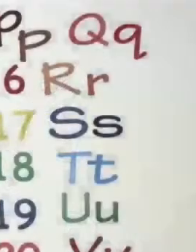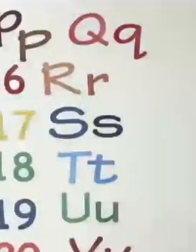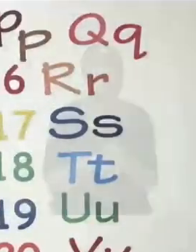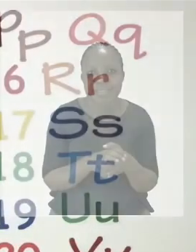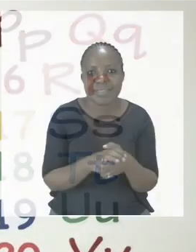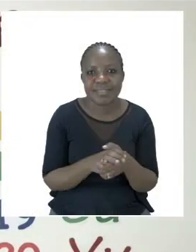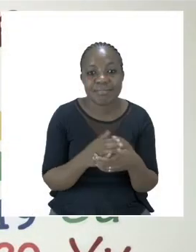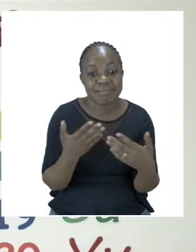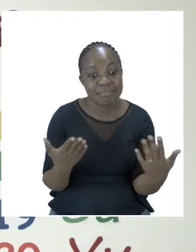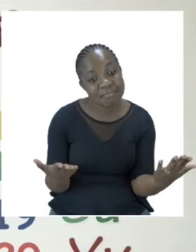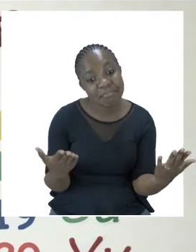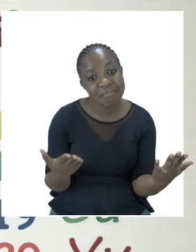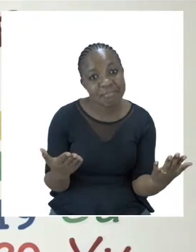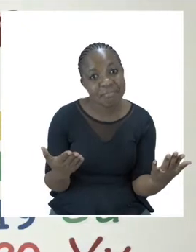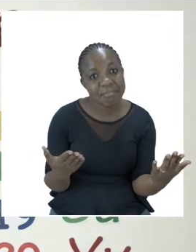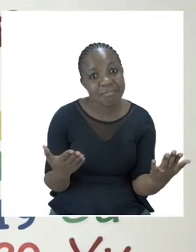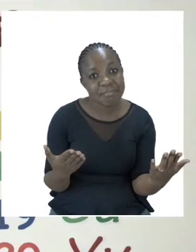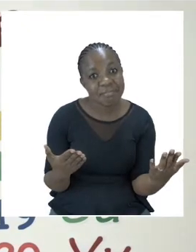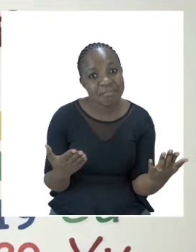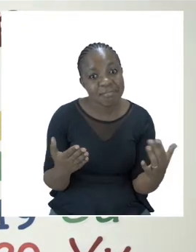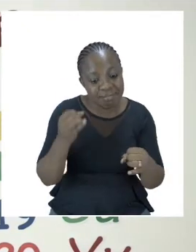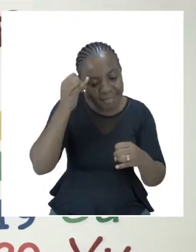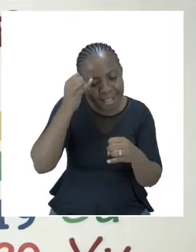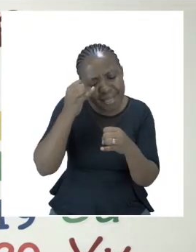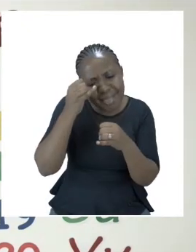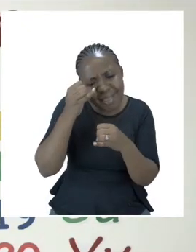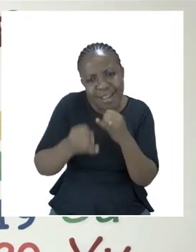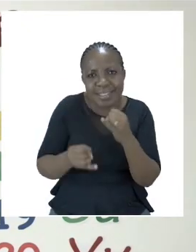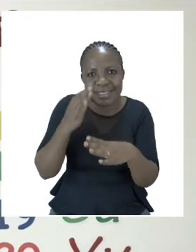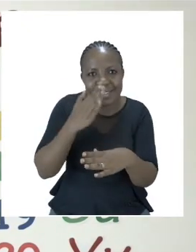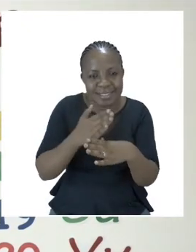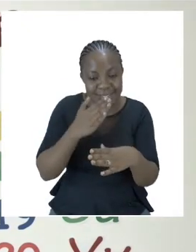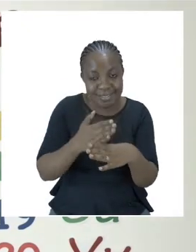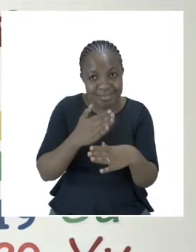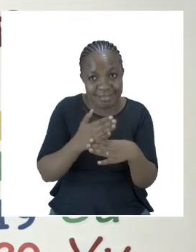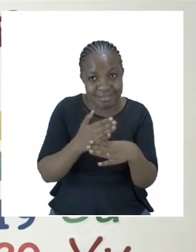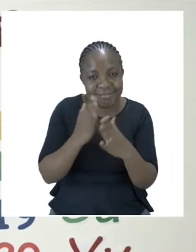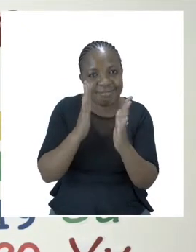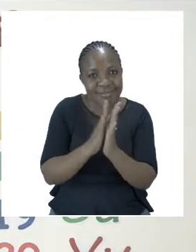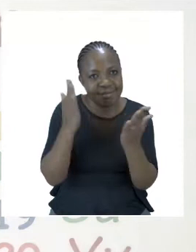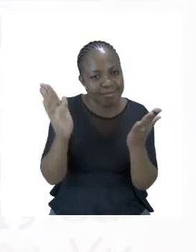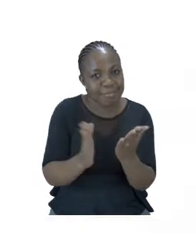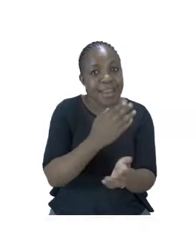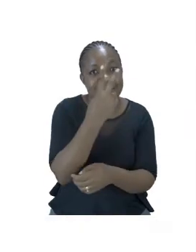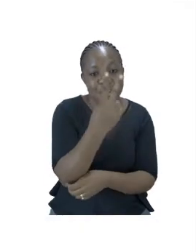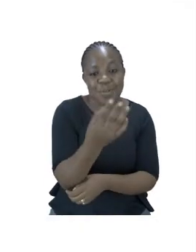Our last exercise for the day can be found on page 29.